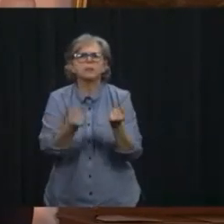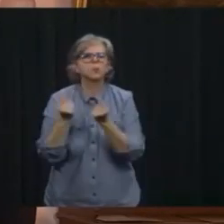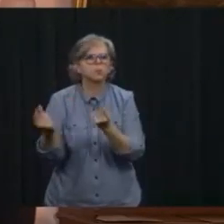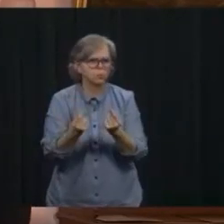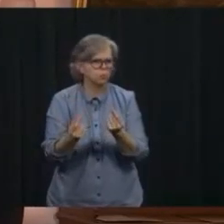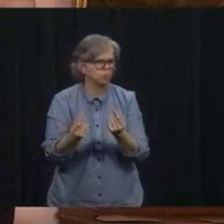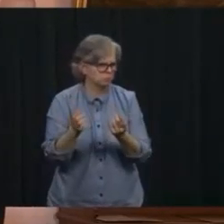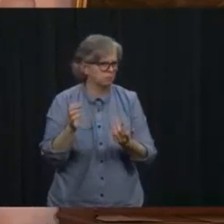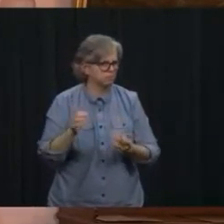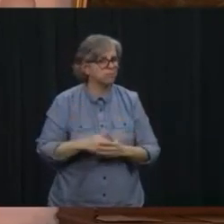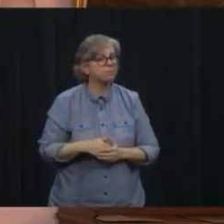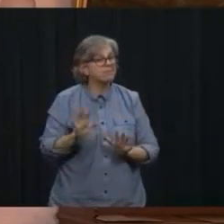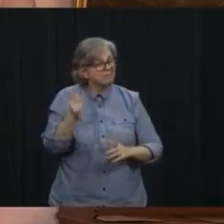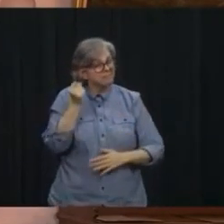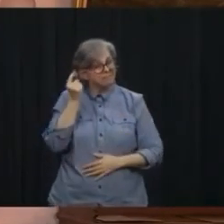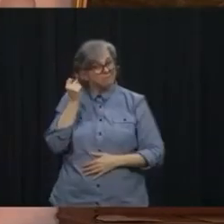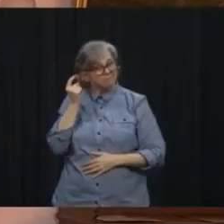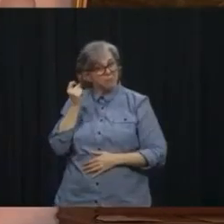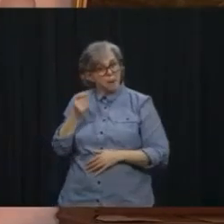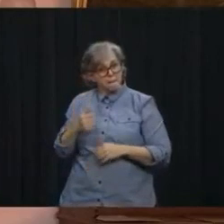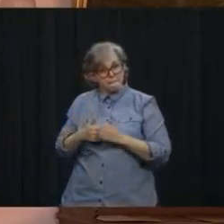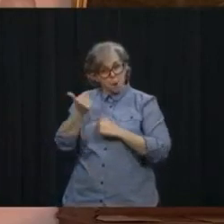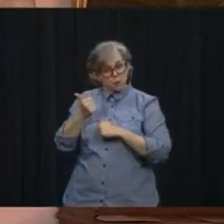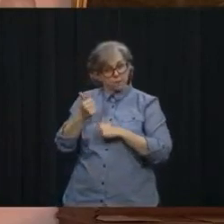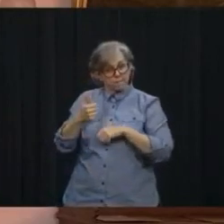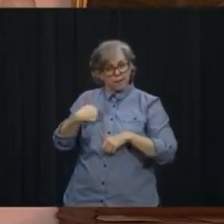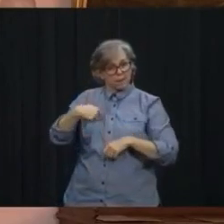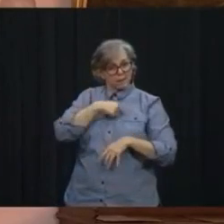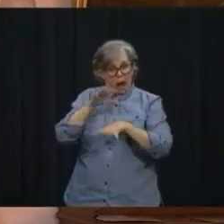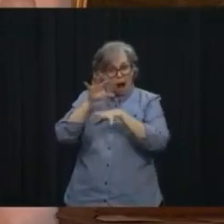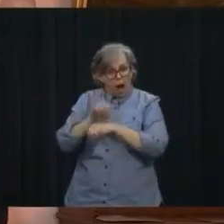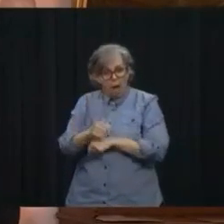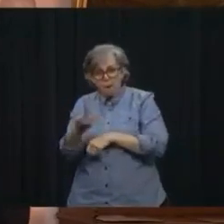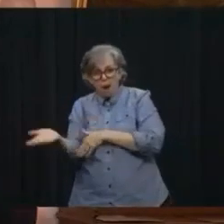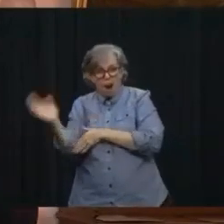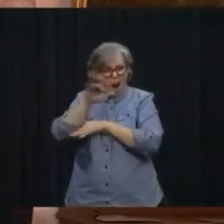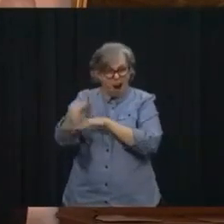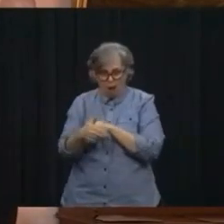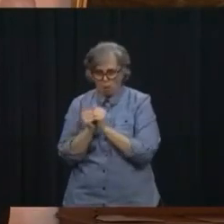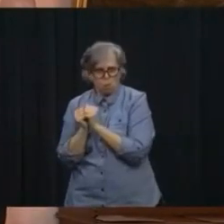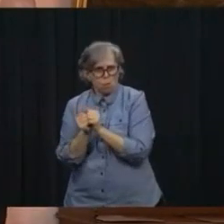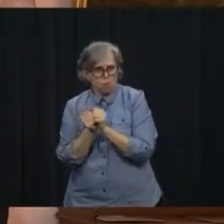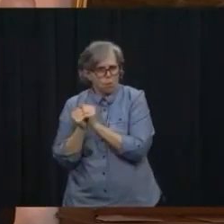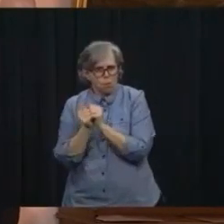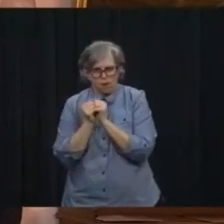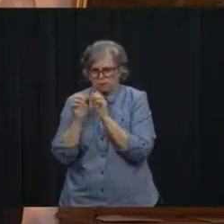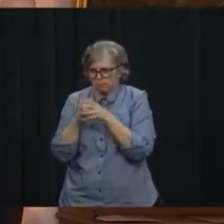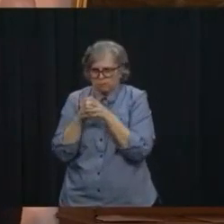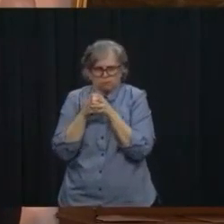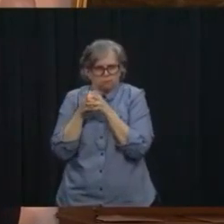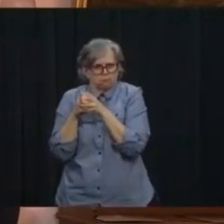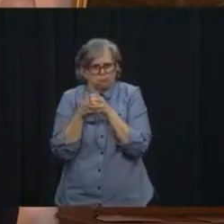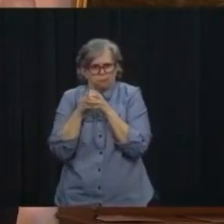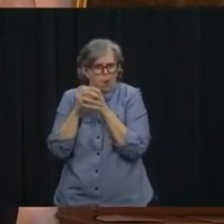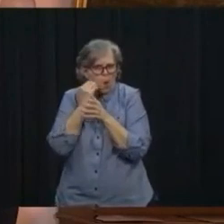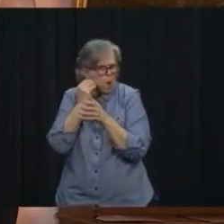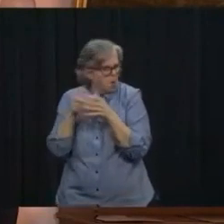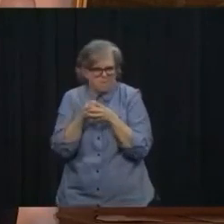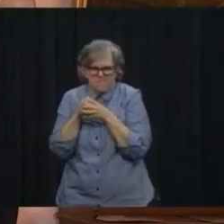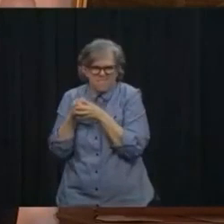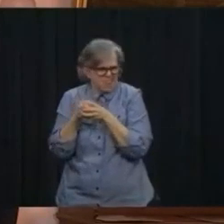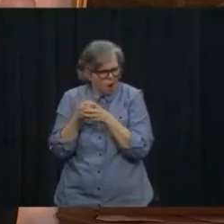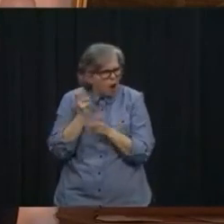their control, and it's important for us to talk to them and share information that's digestible for them as kids, not to talk to them